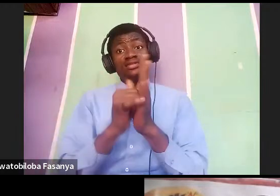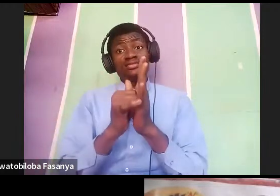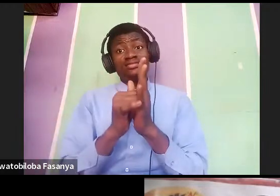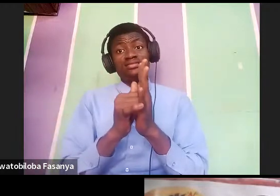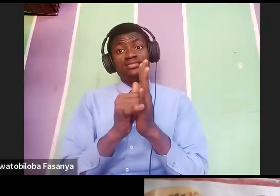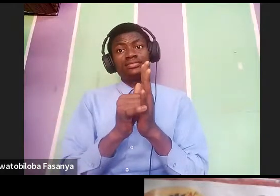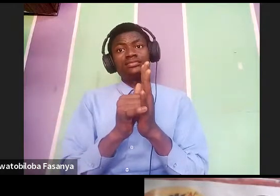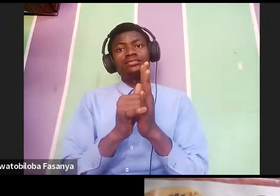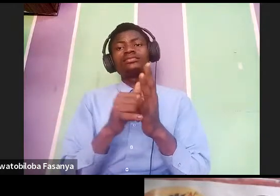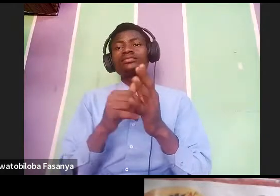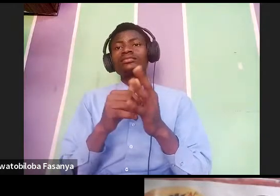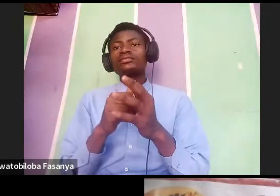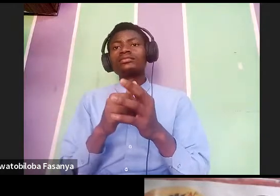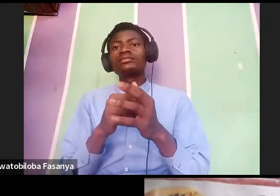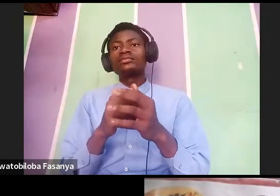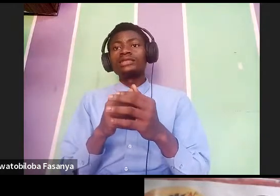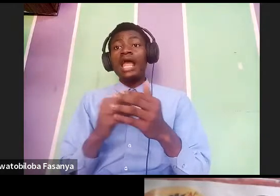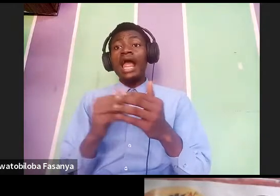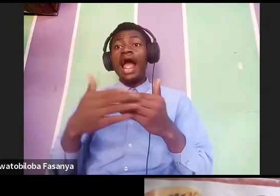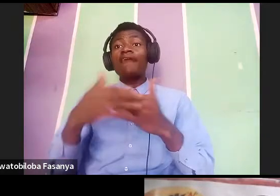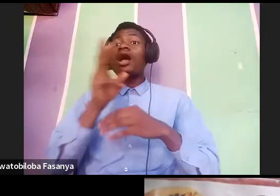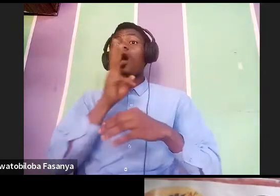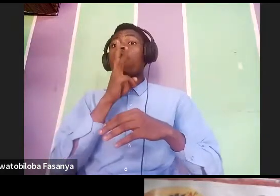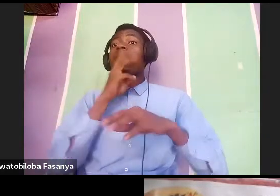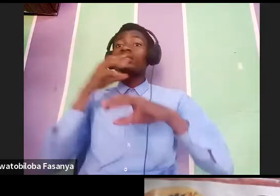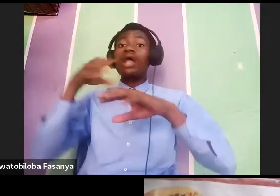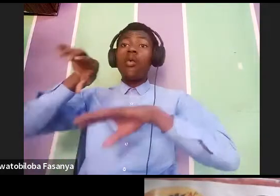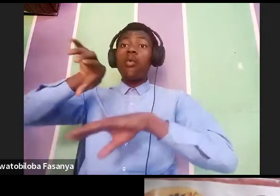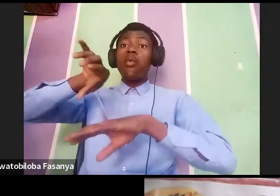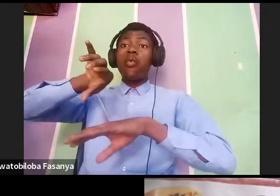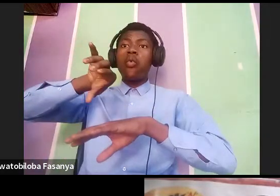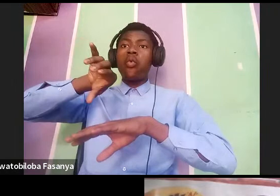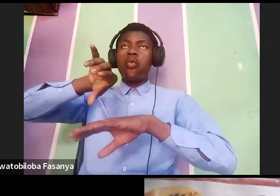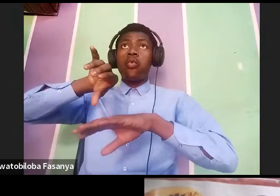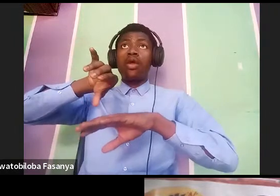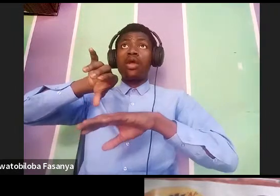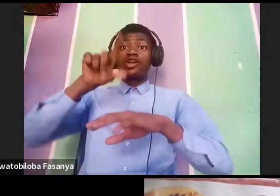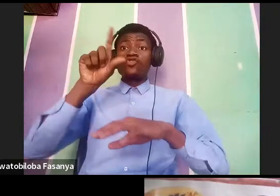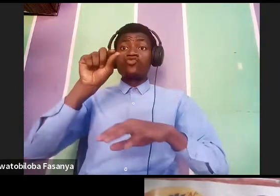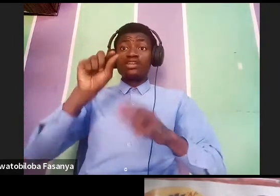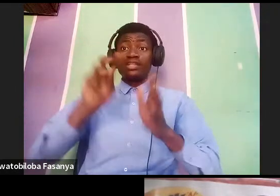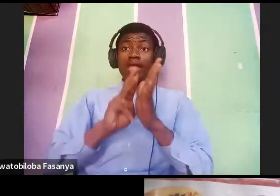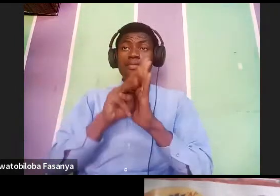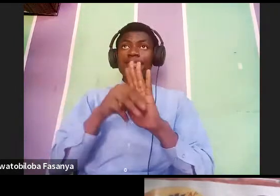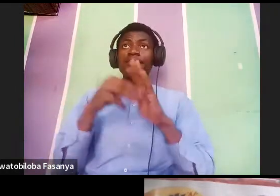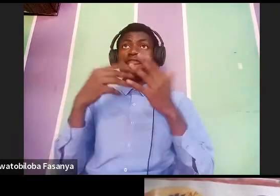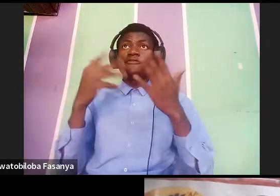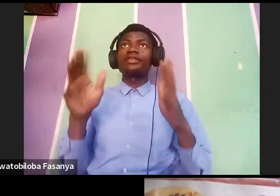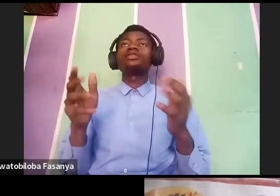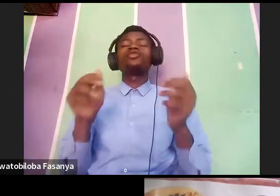then you can now assess probably how damaged it is. At that point, of course, you need